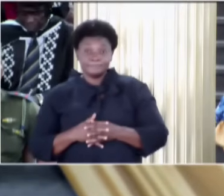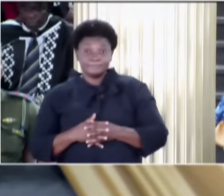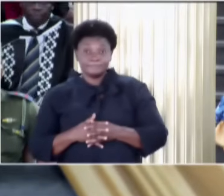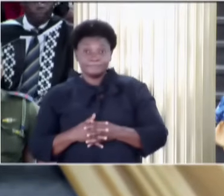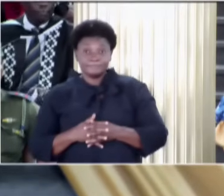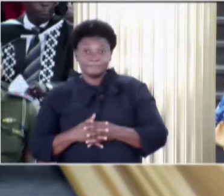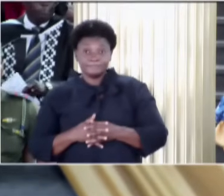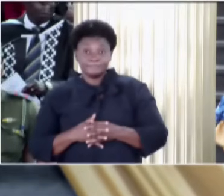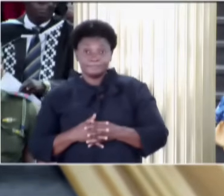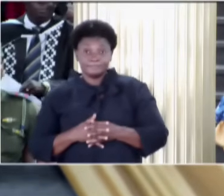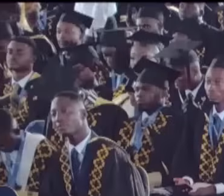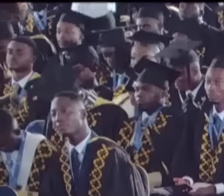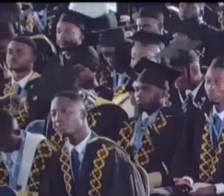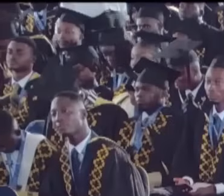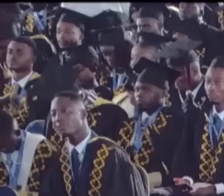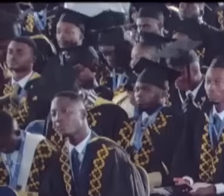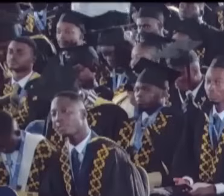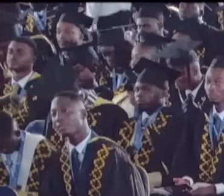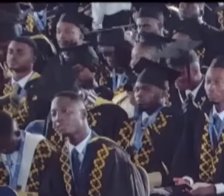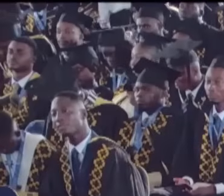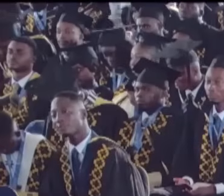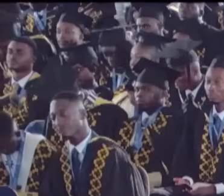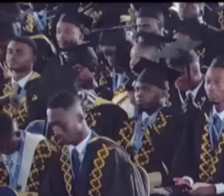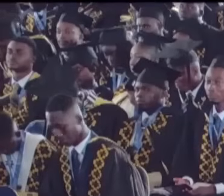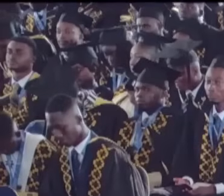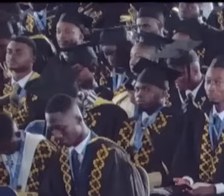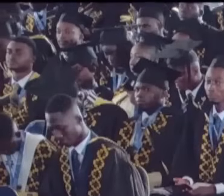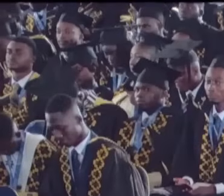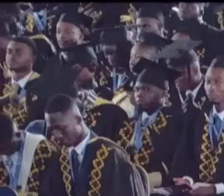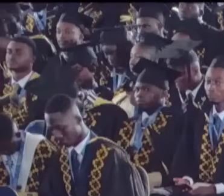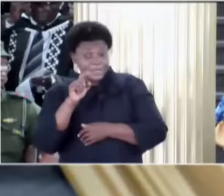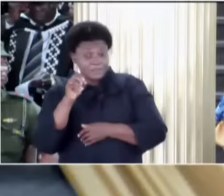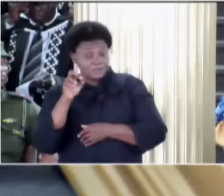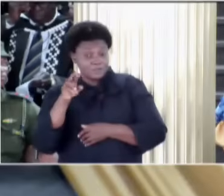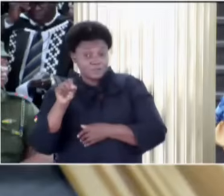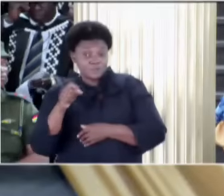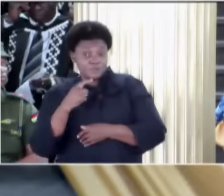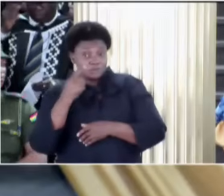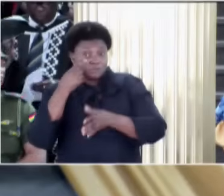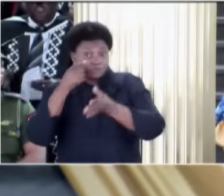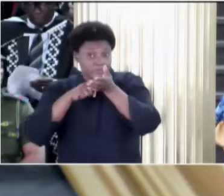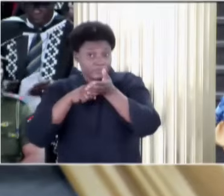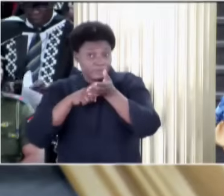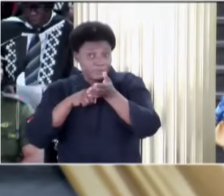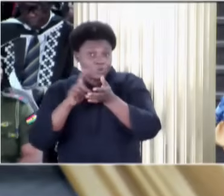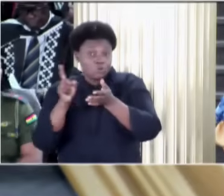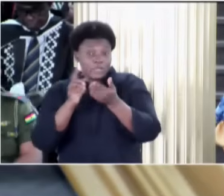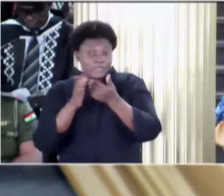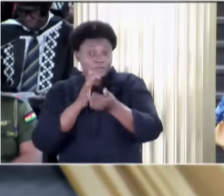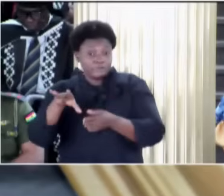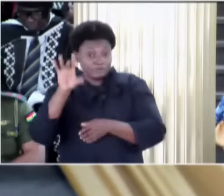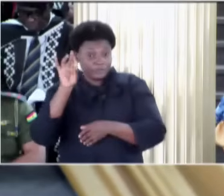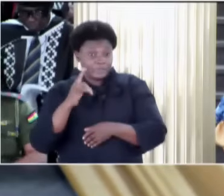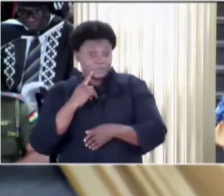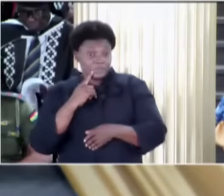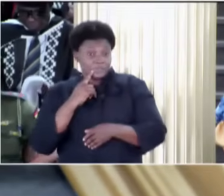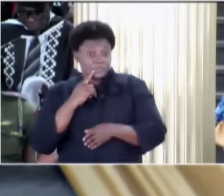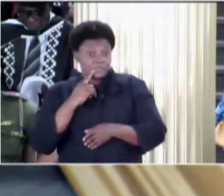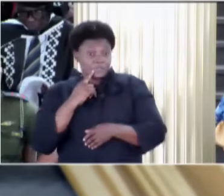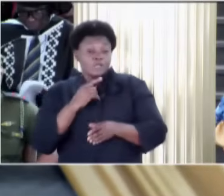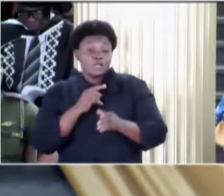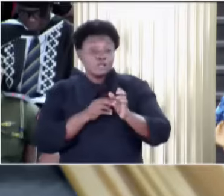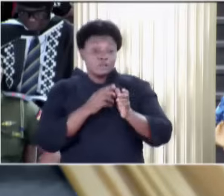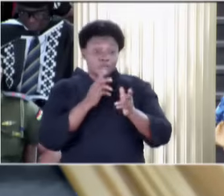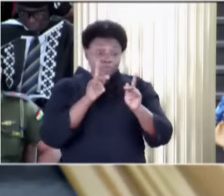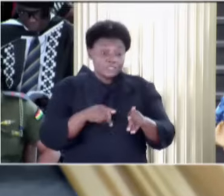for them. You are not looking for them. Okay. So note this for when you find them. A role model may inspire